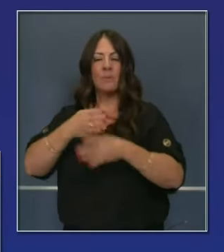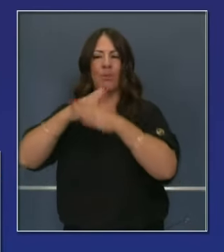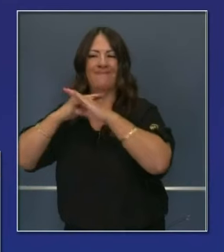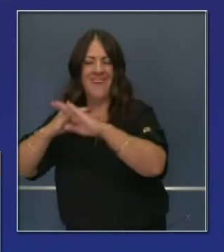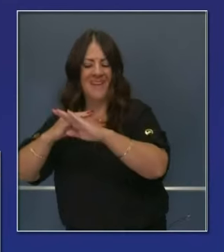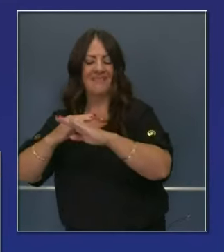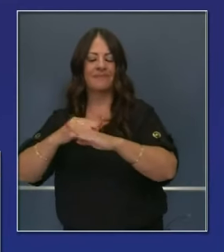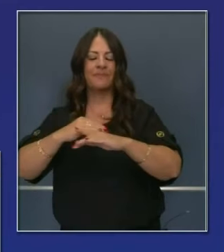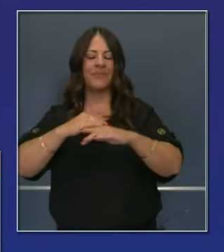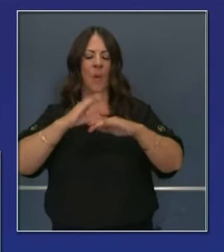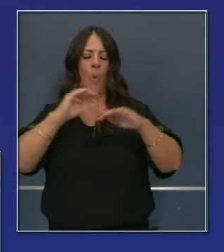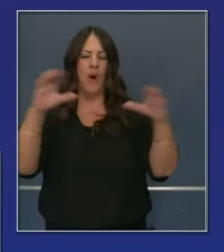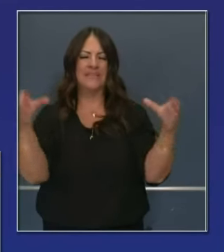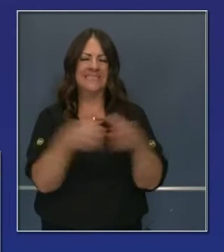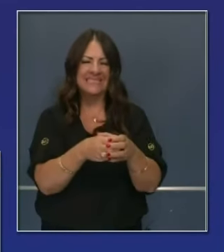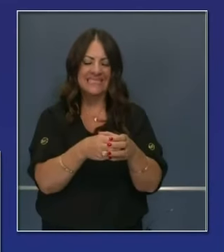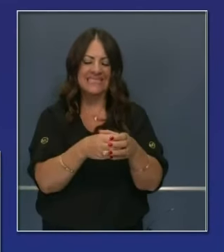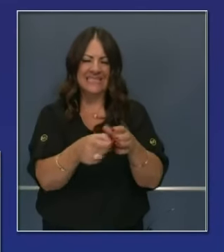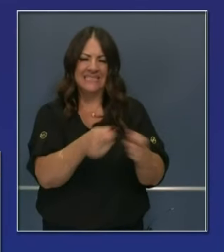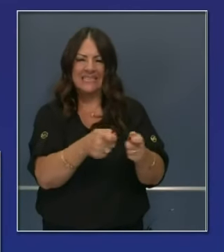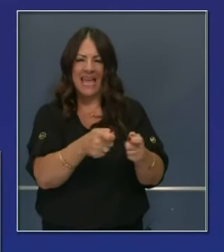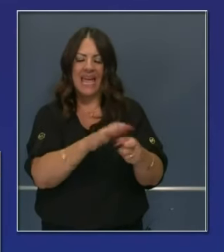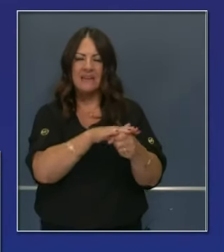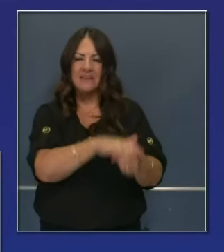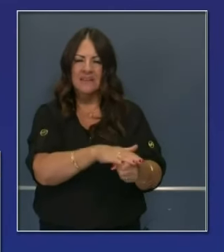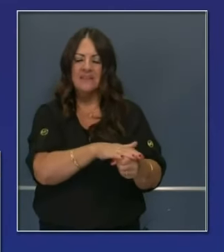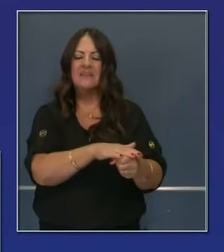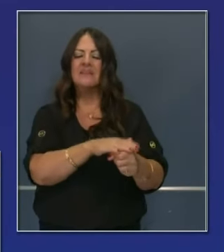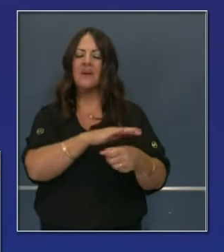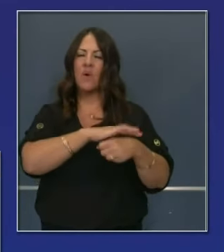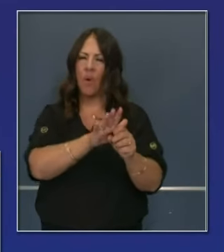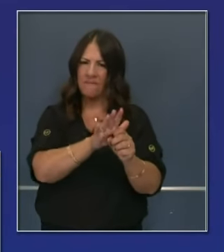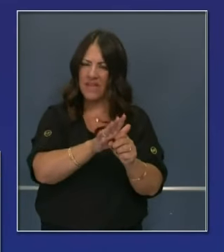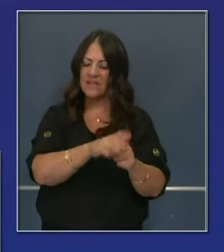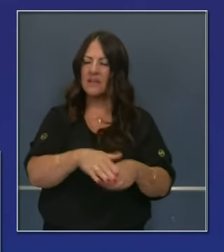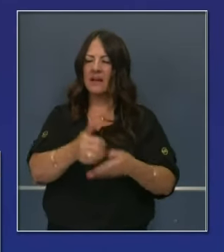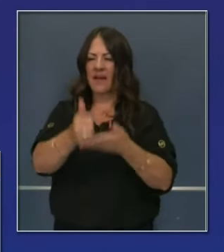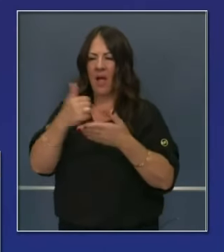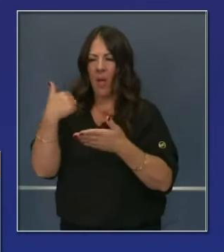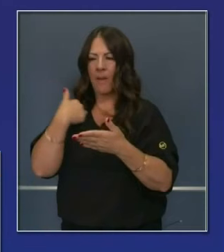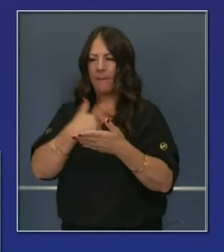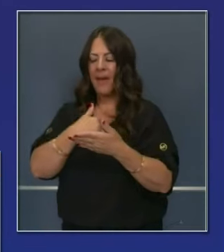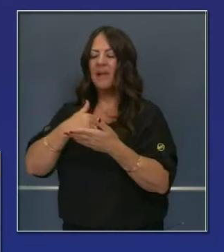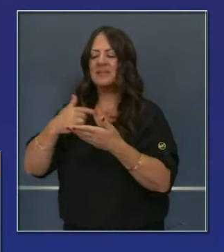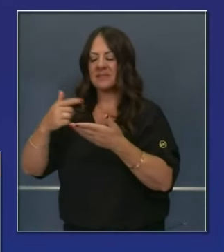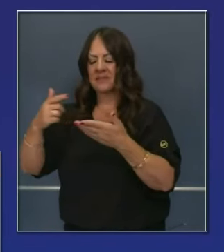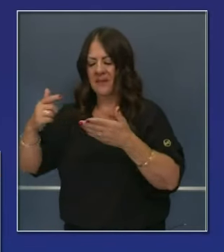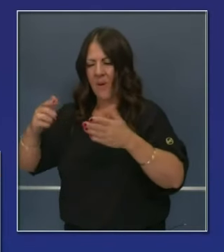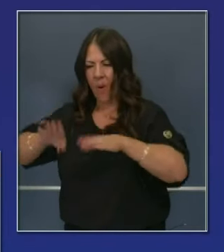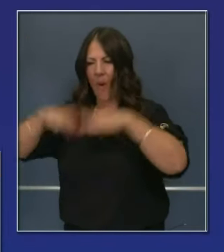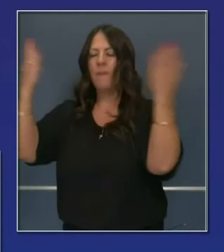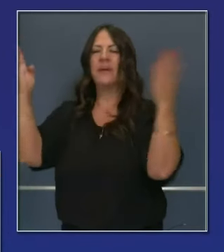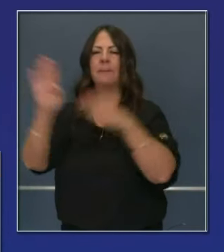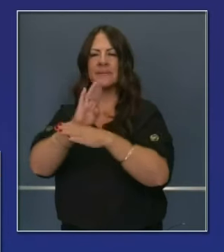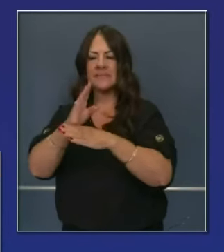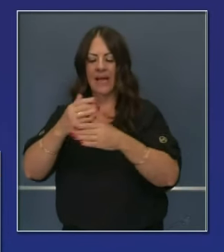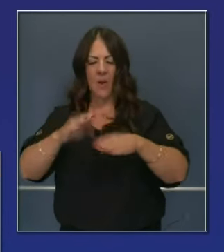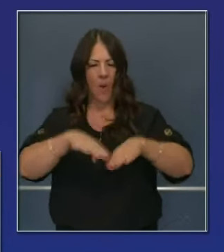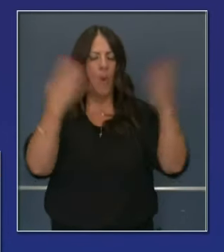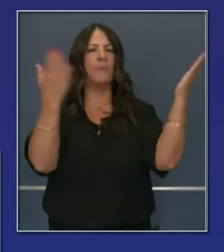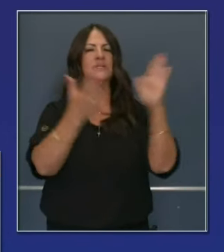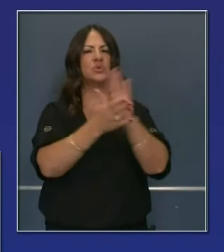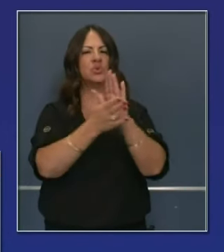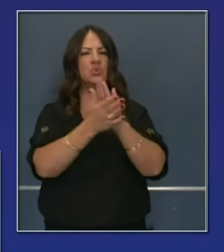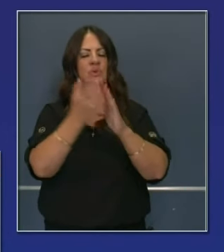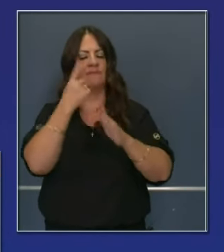treatment that are also part of our approach to getting back to work, getting our kids back into school, and getting past this pandemic. One thing